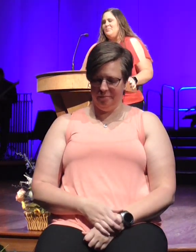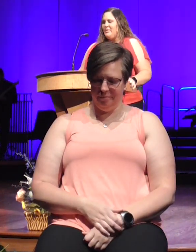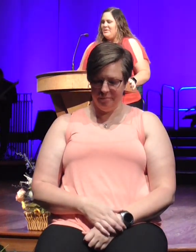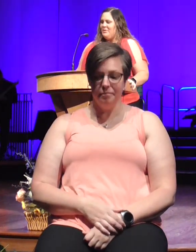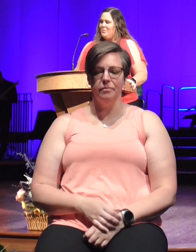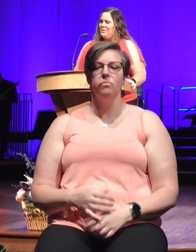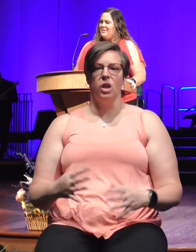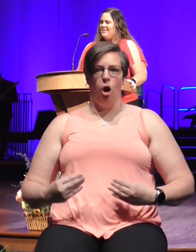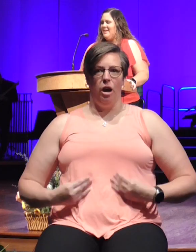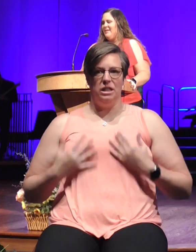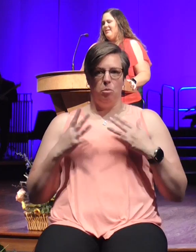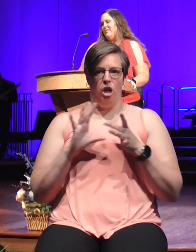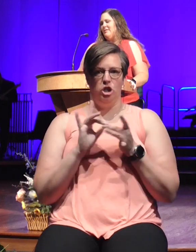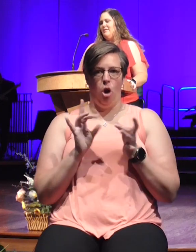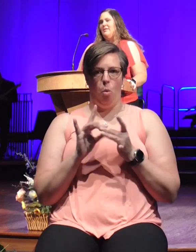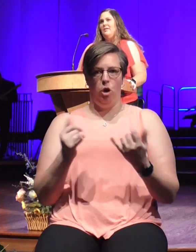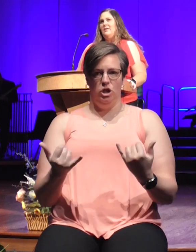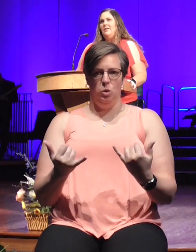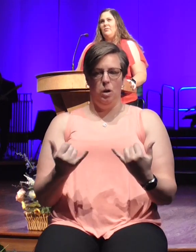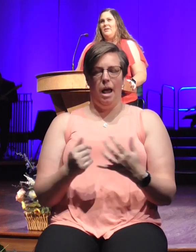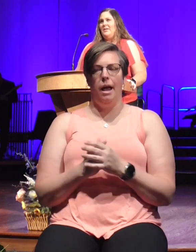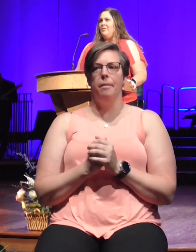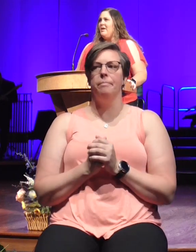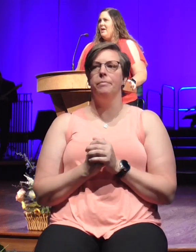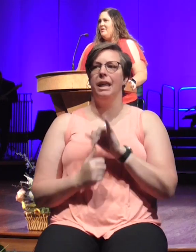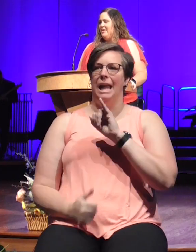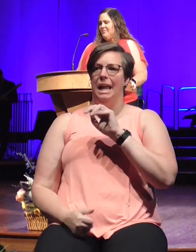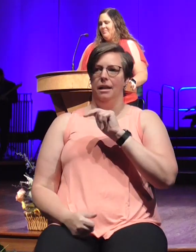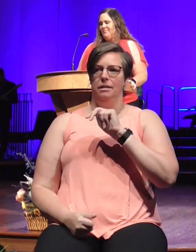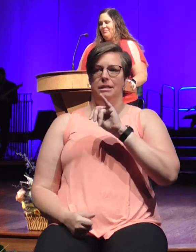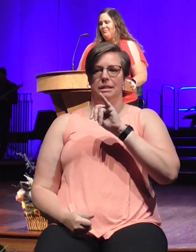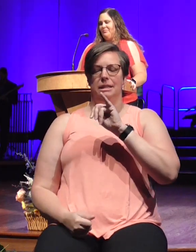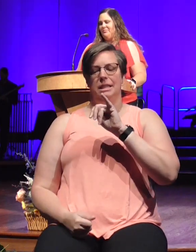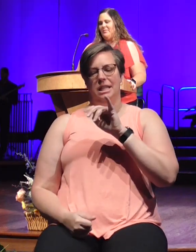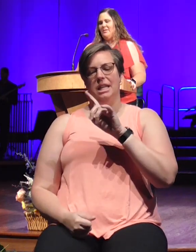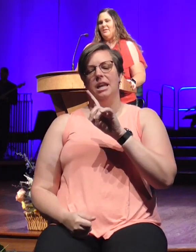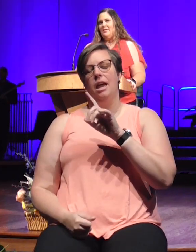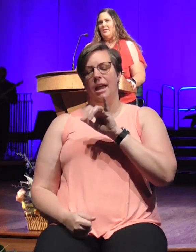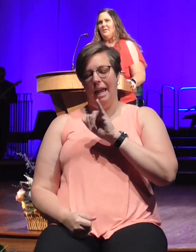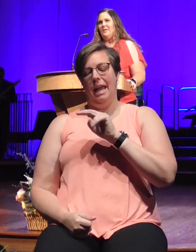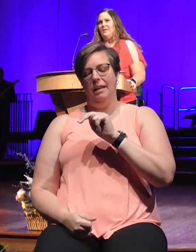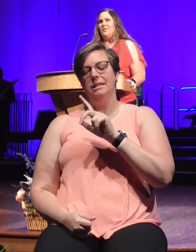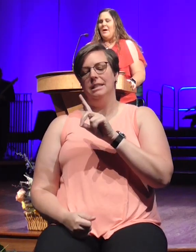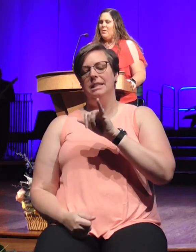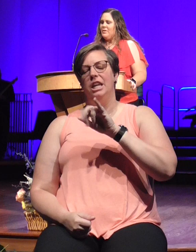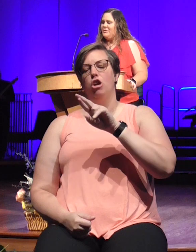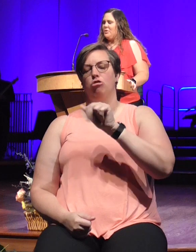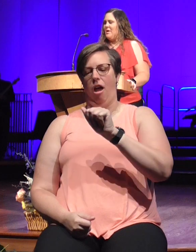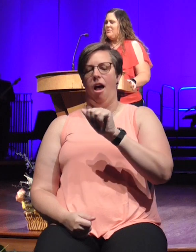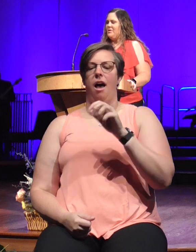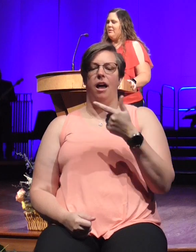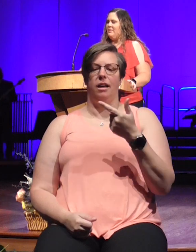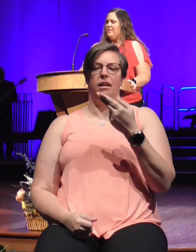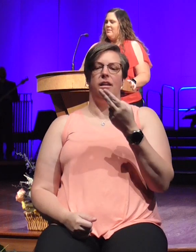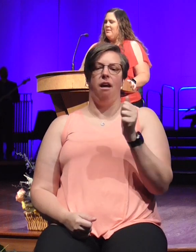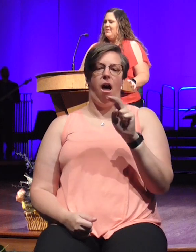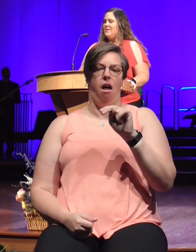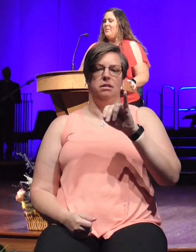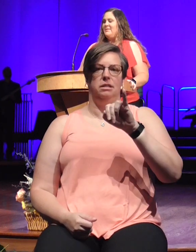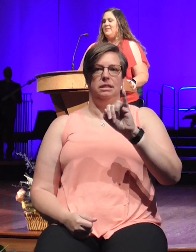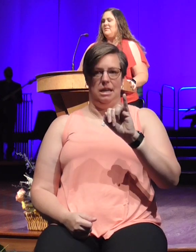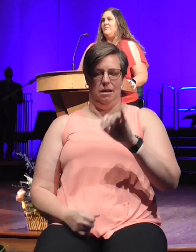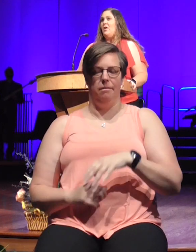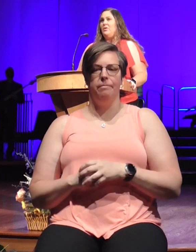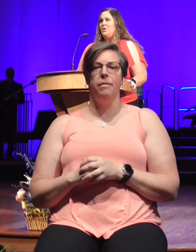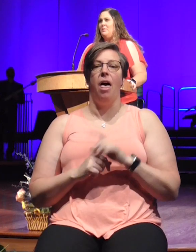Our inspirational words today from Indira Gandhi. The power to question is